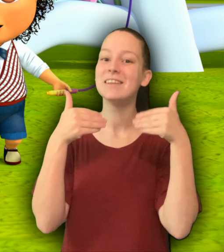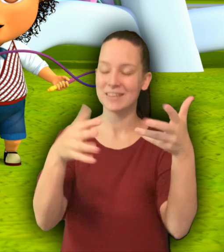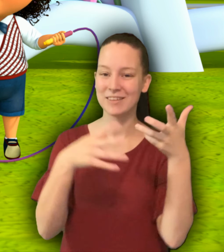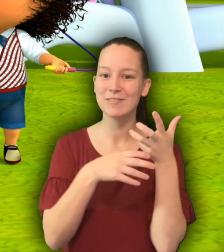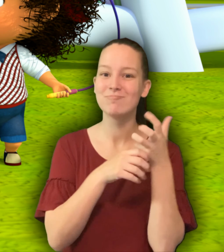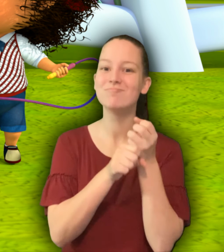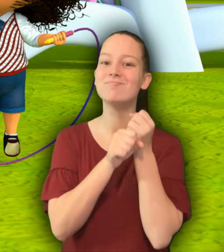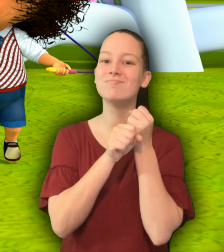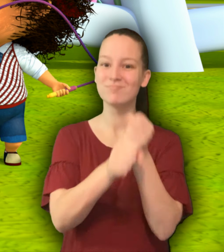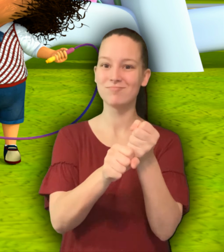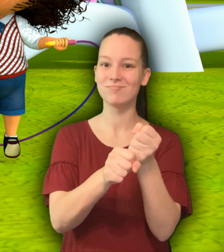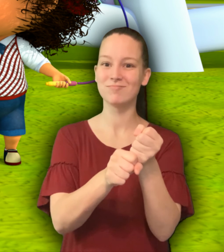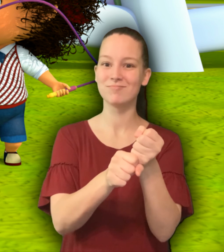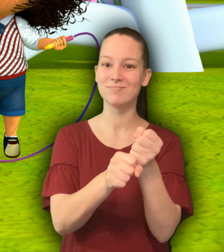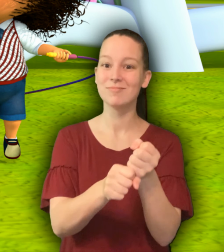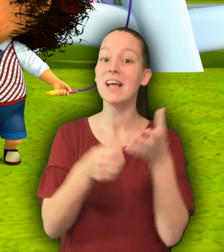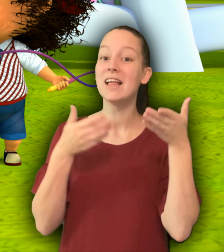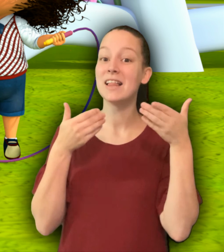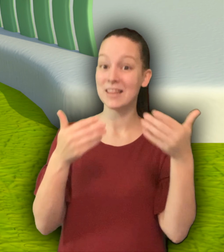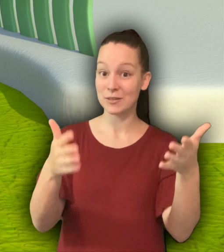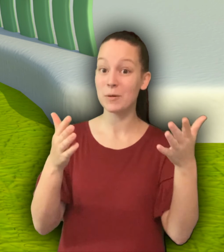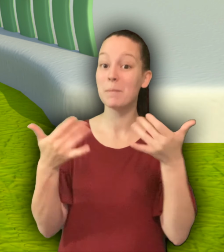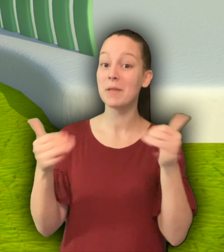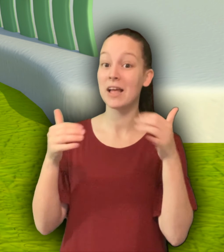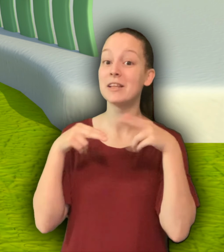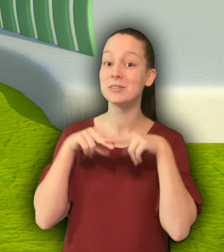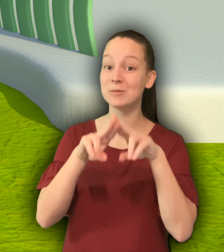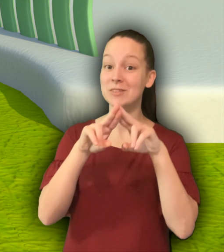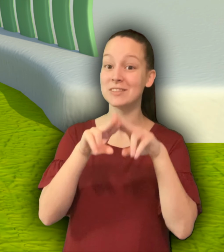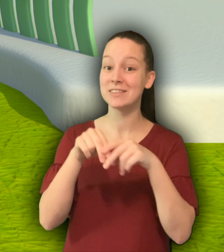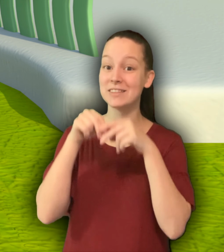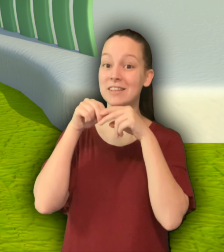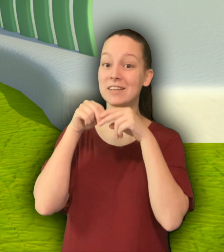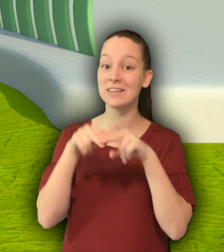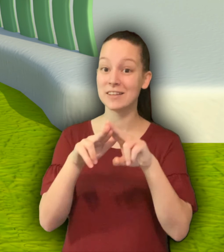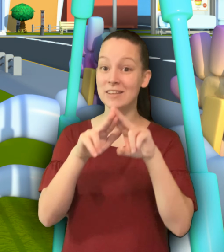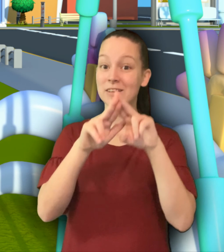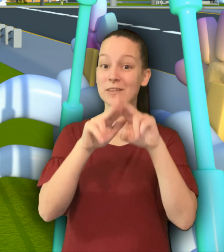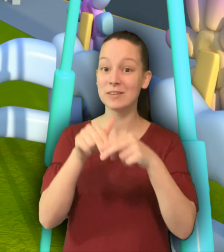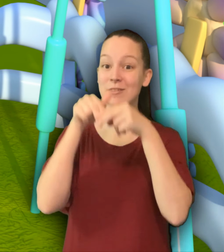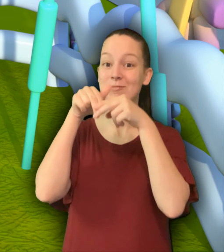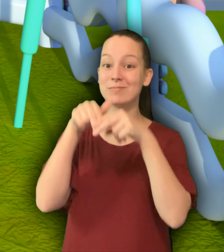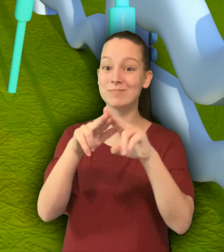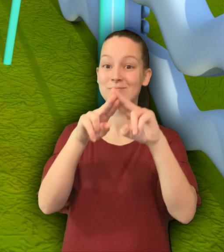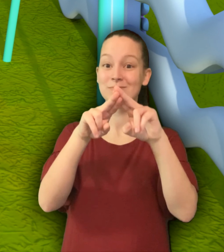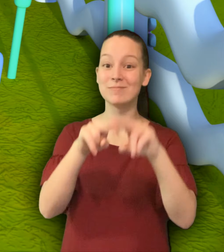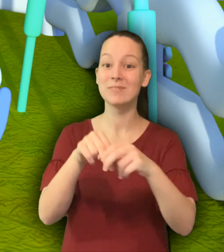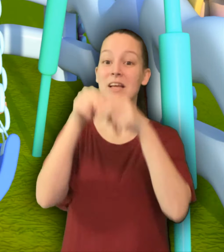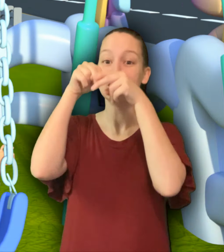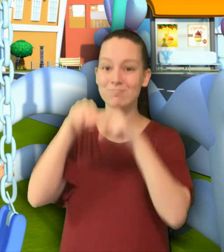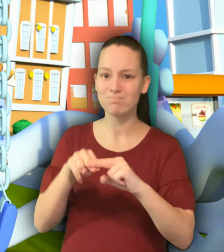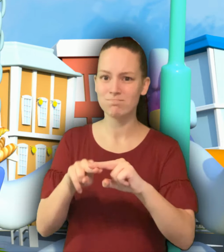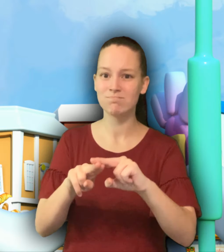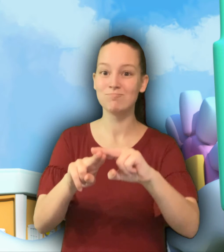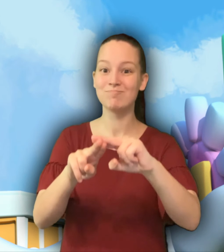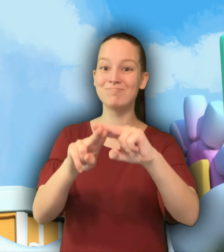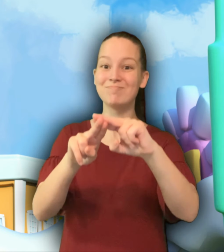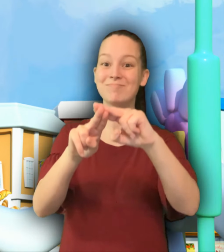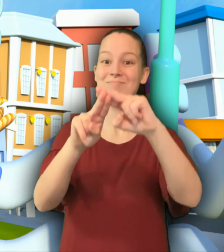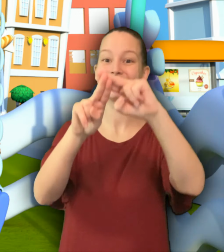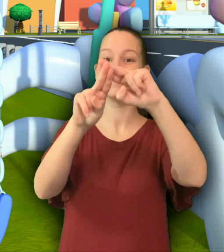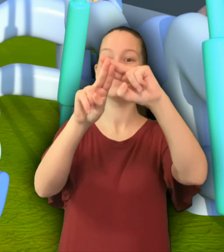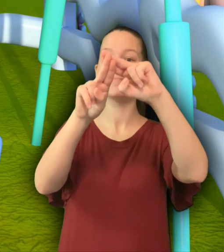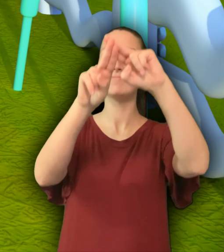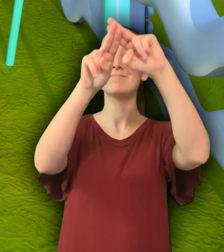Here we go, hold on tight Let's go play on that swing Let's go down all about You swing